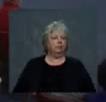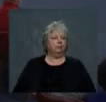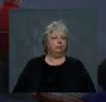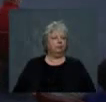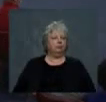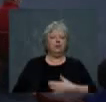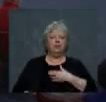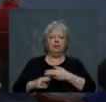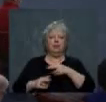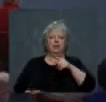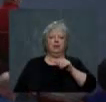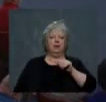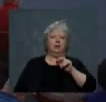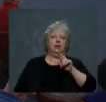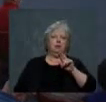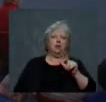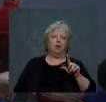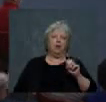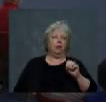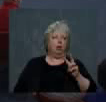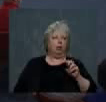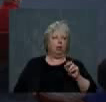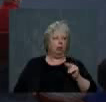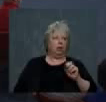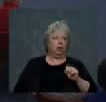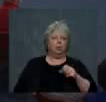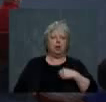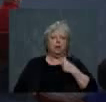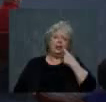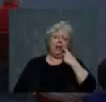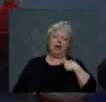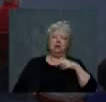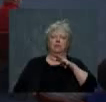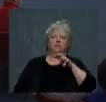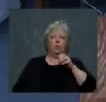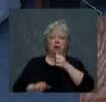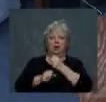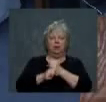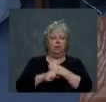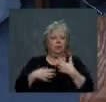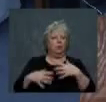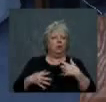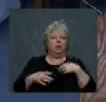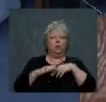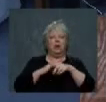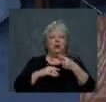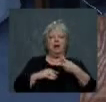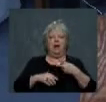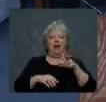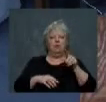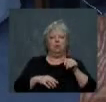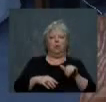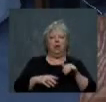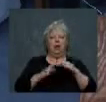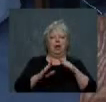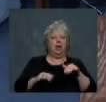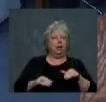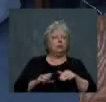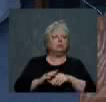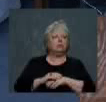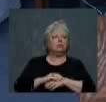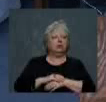Yeah, my name is Paul Owens. I was an addict for 40 years. I went in a halfway house like we're